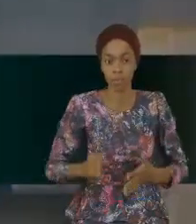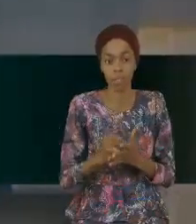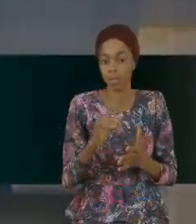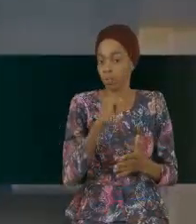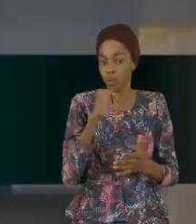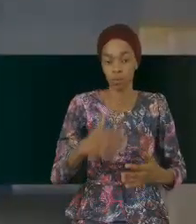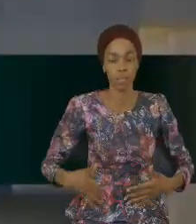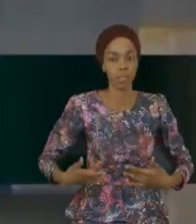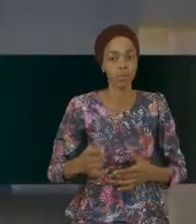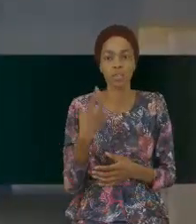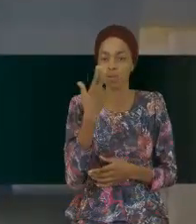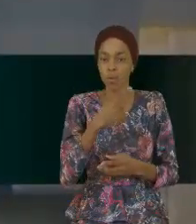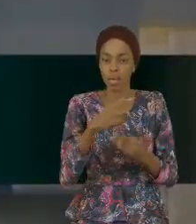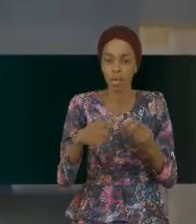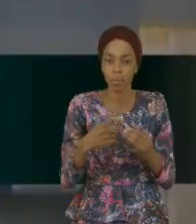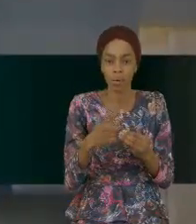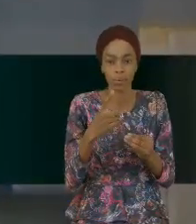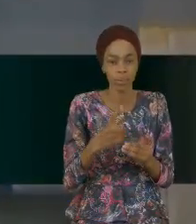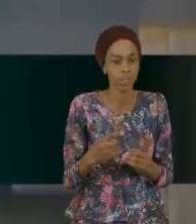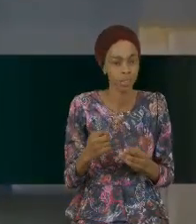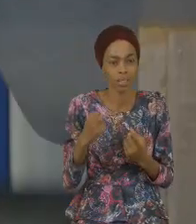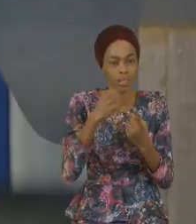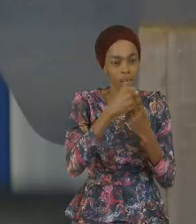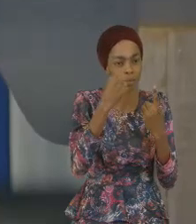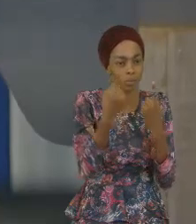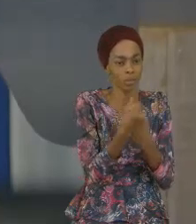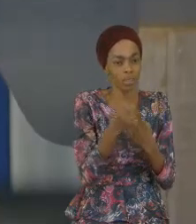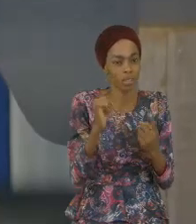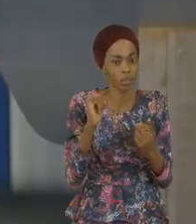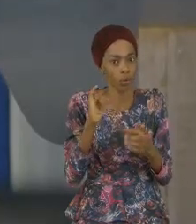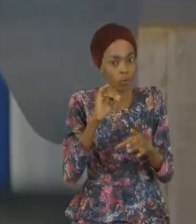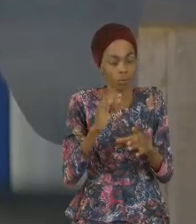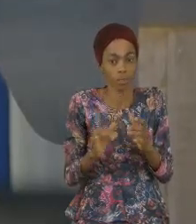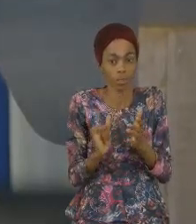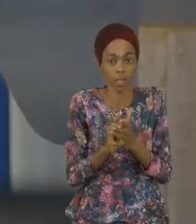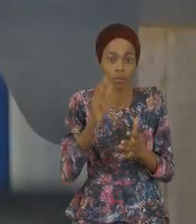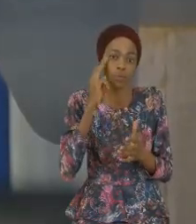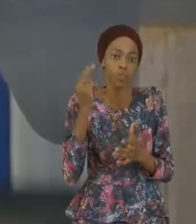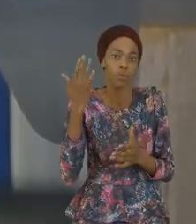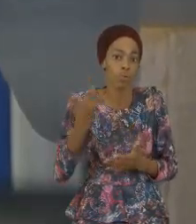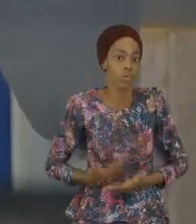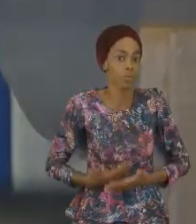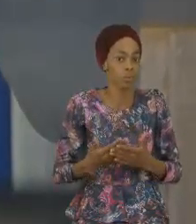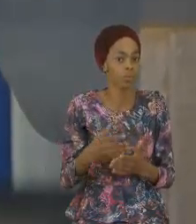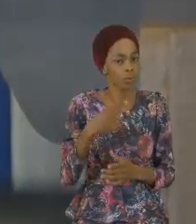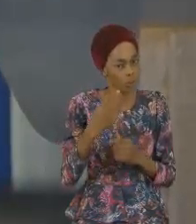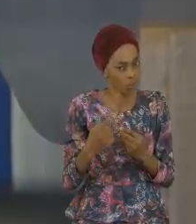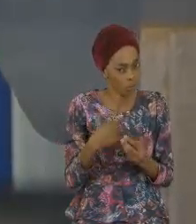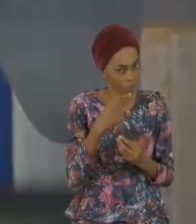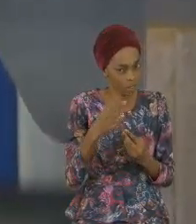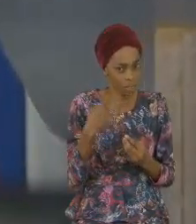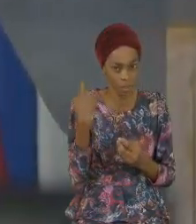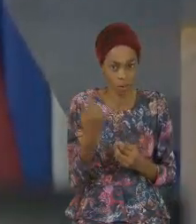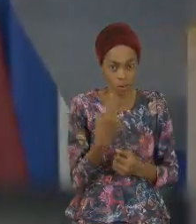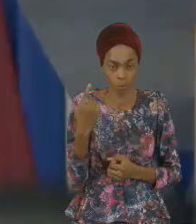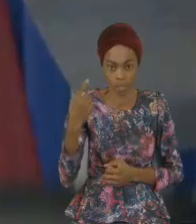talking about the peculiar circumstances in which Moses was born. Always think about that. Where